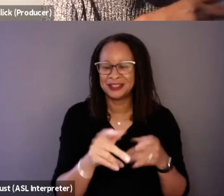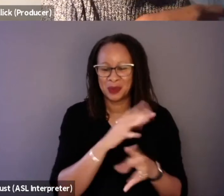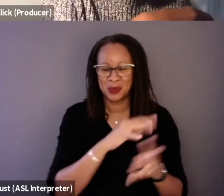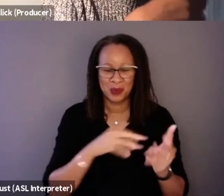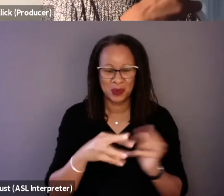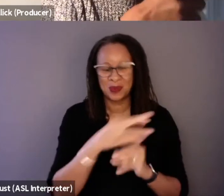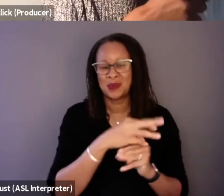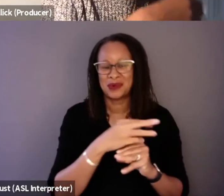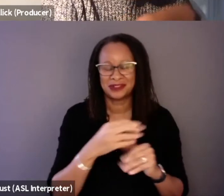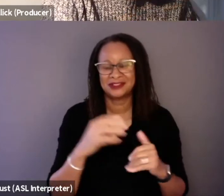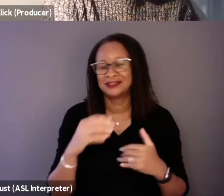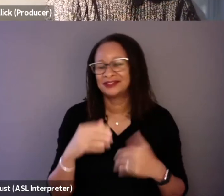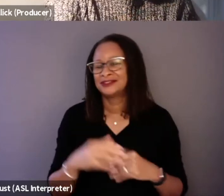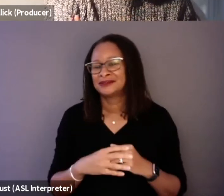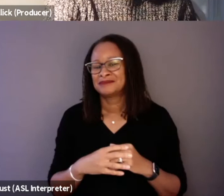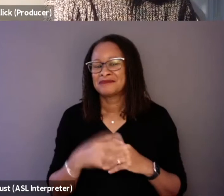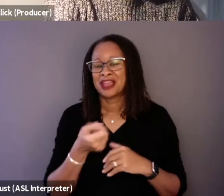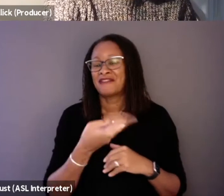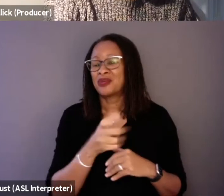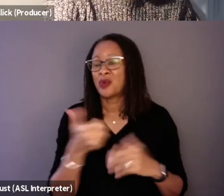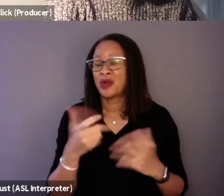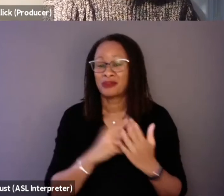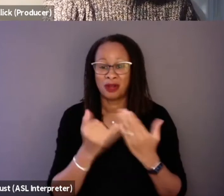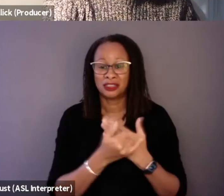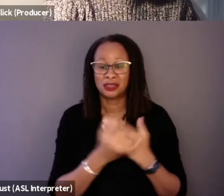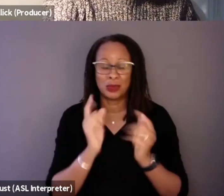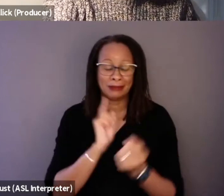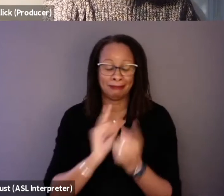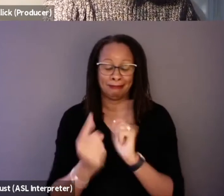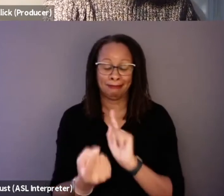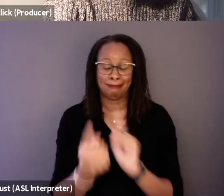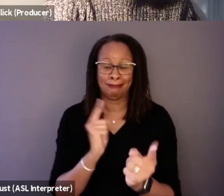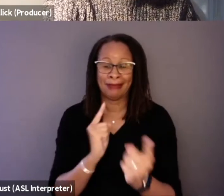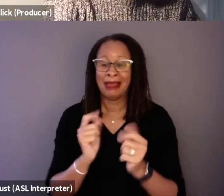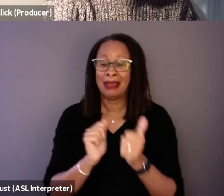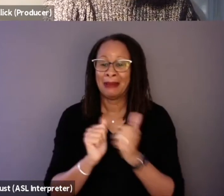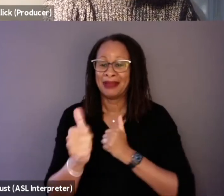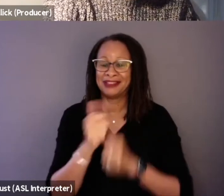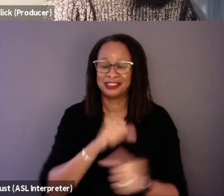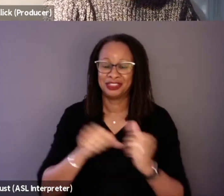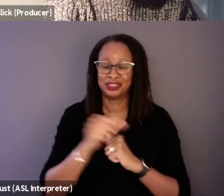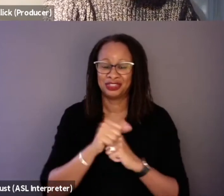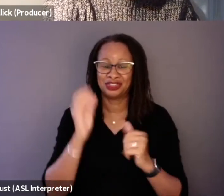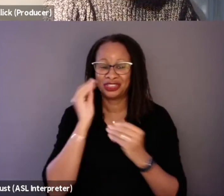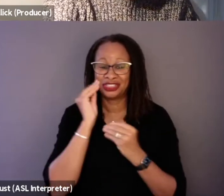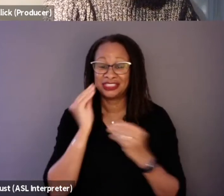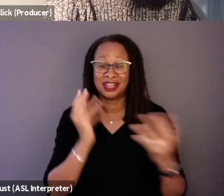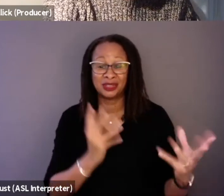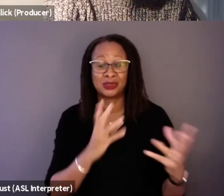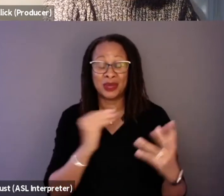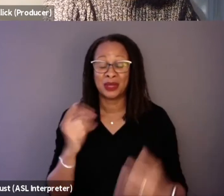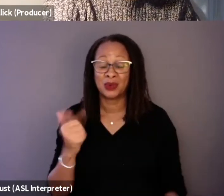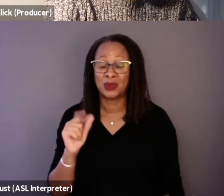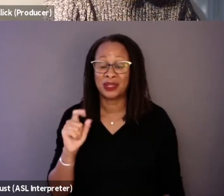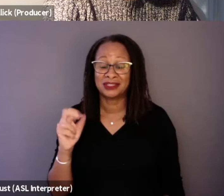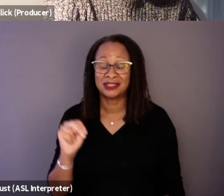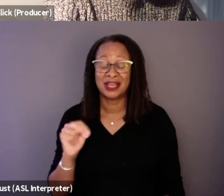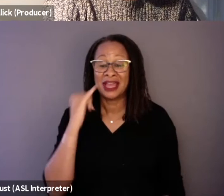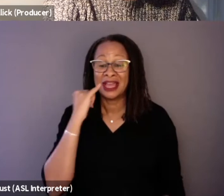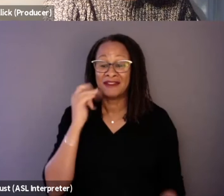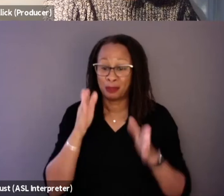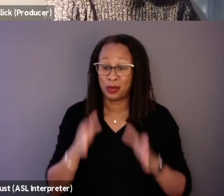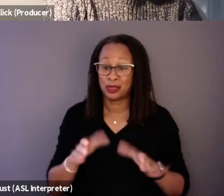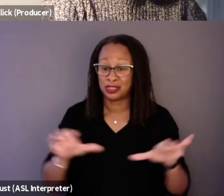on a couple of other projects. I think she can tell you, and Gulistan, that, like, you know, if someone's doing something